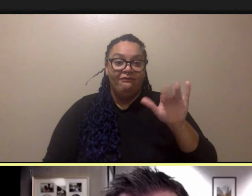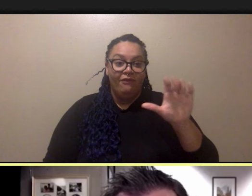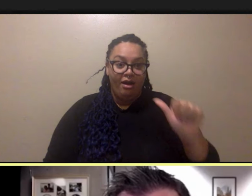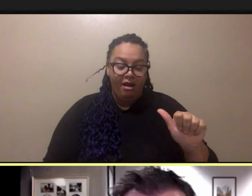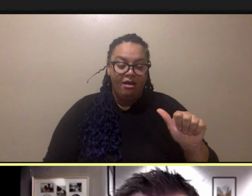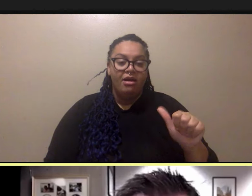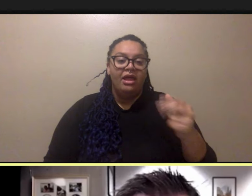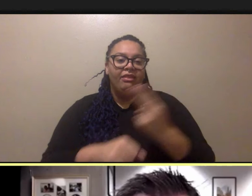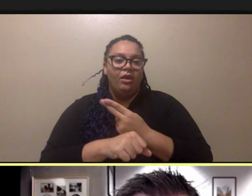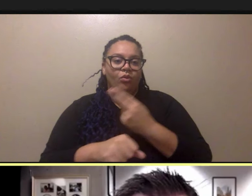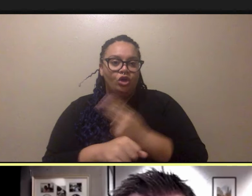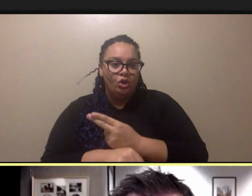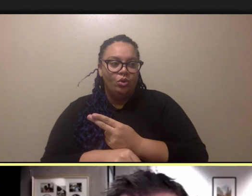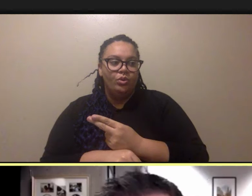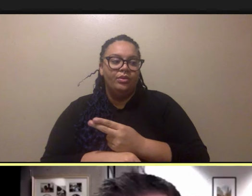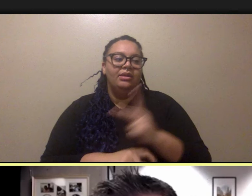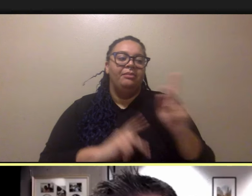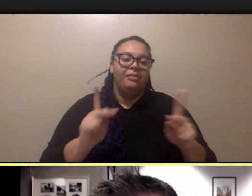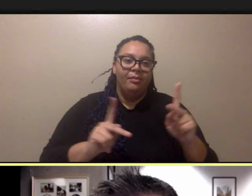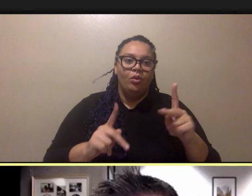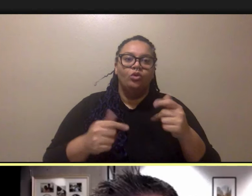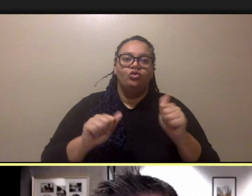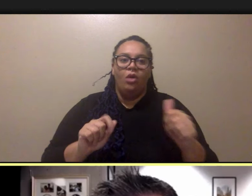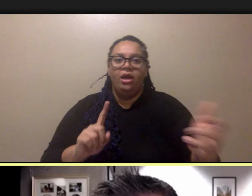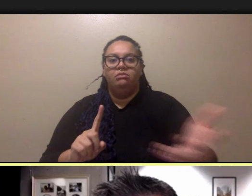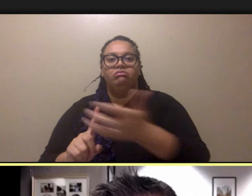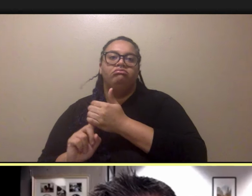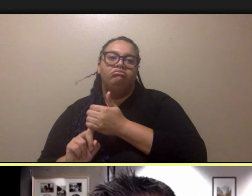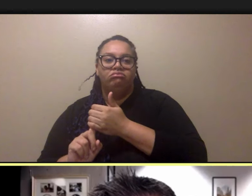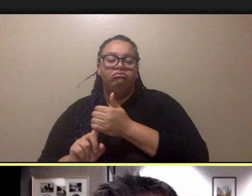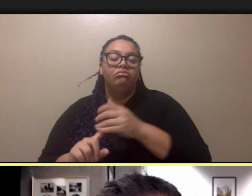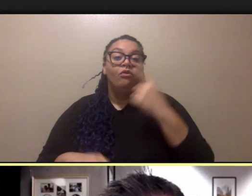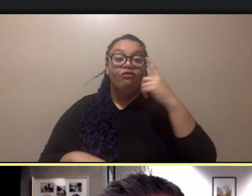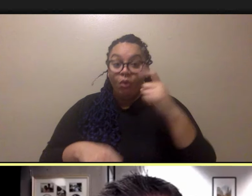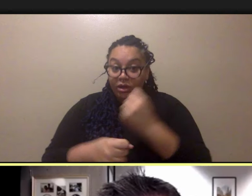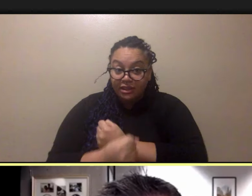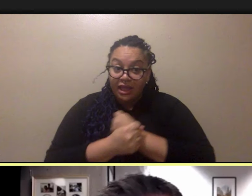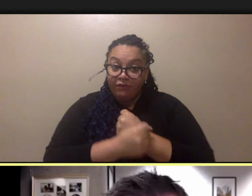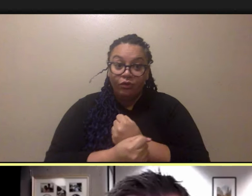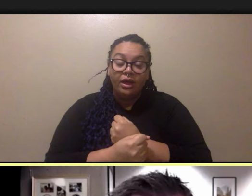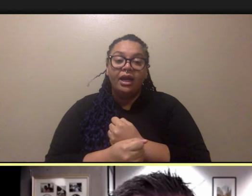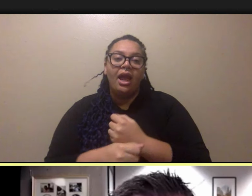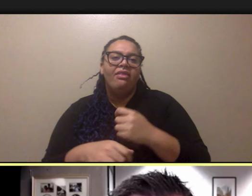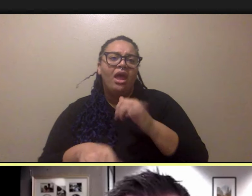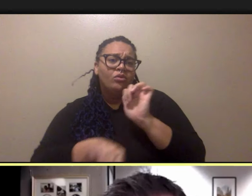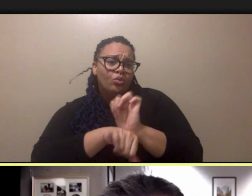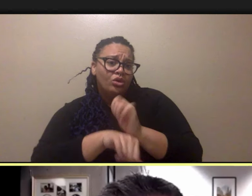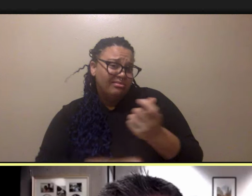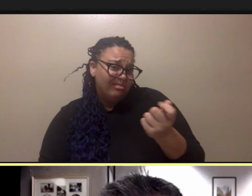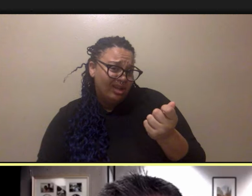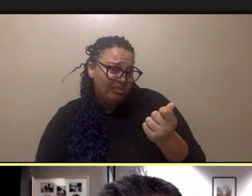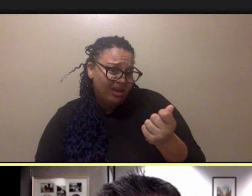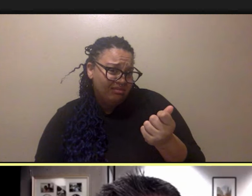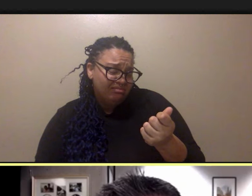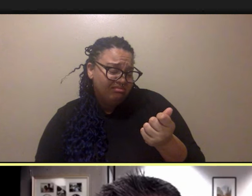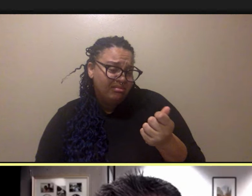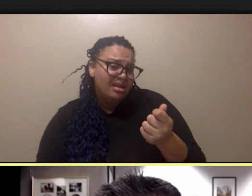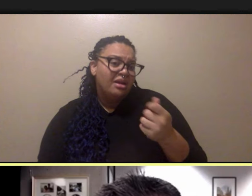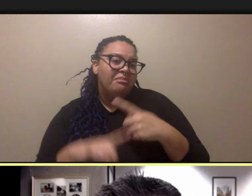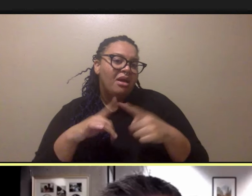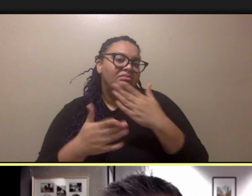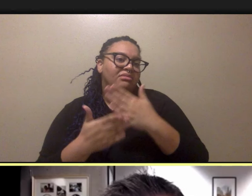to capture other natives for slavery. That worked to some extent in some of the colonies in South